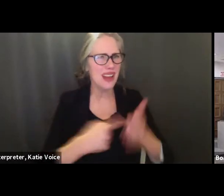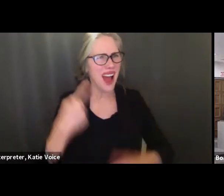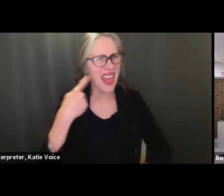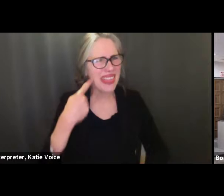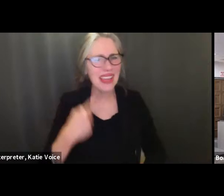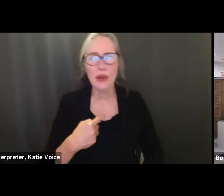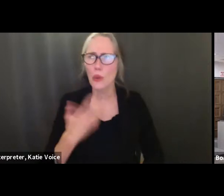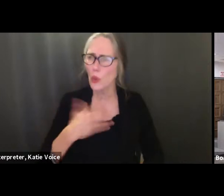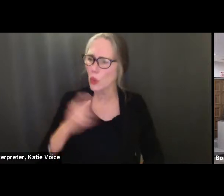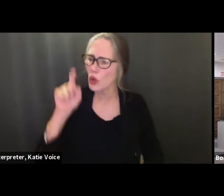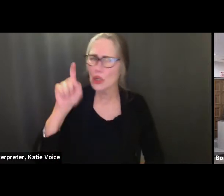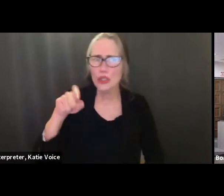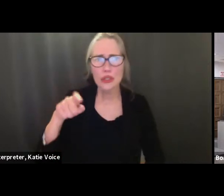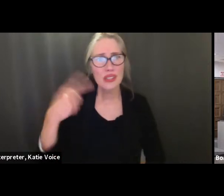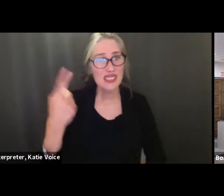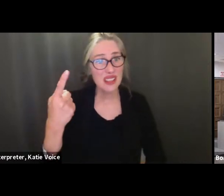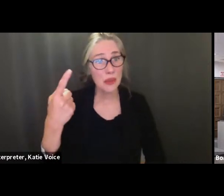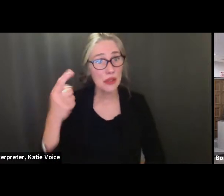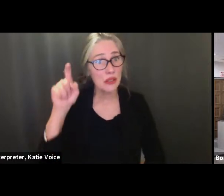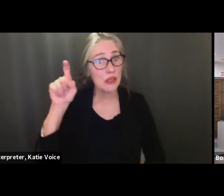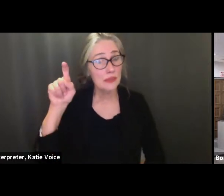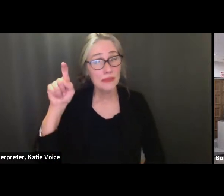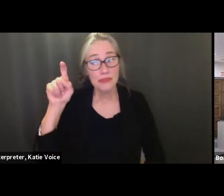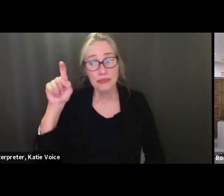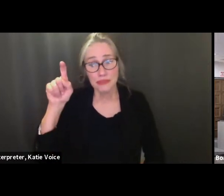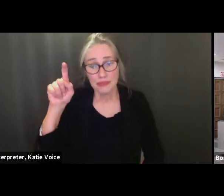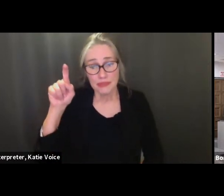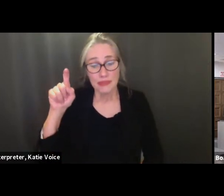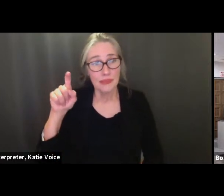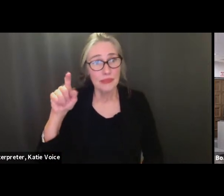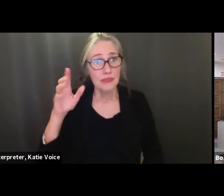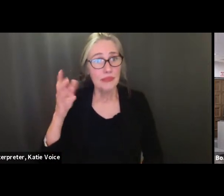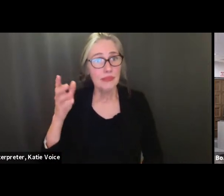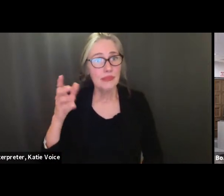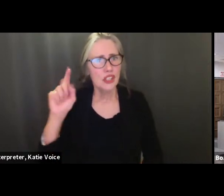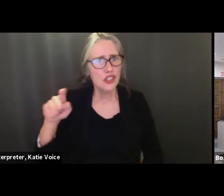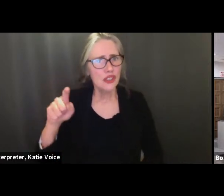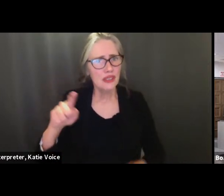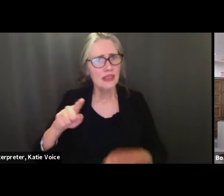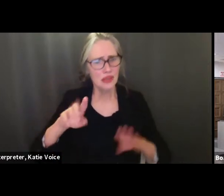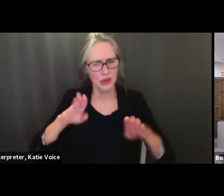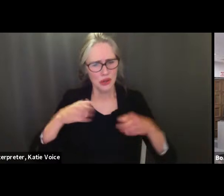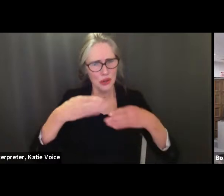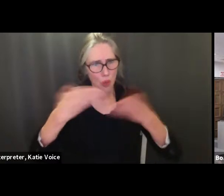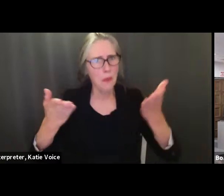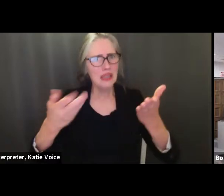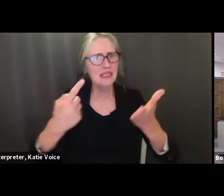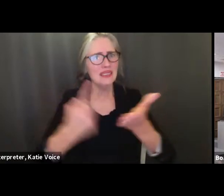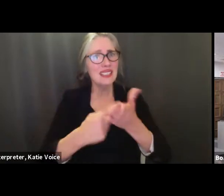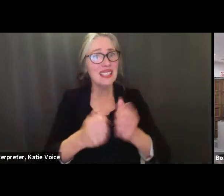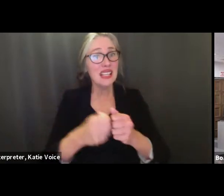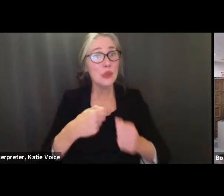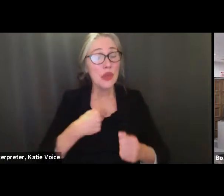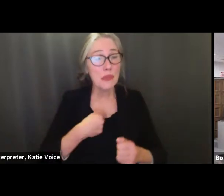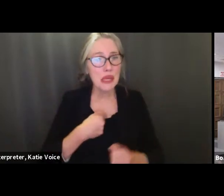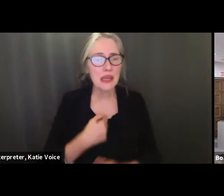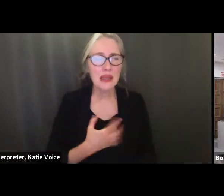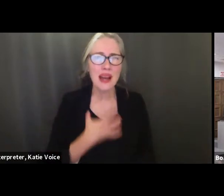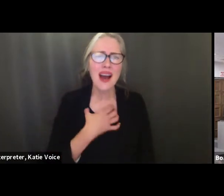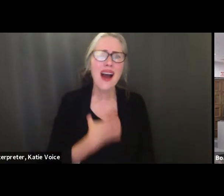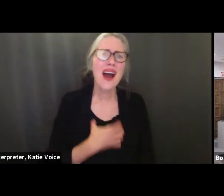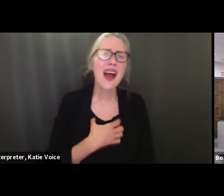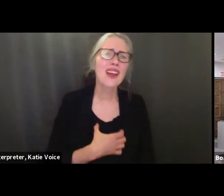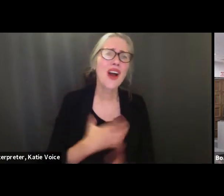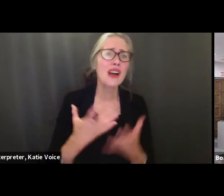if someone would discuss this with me. I really, really long to